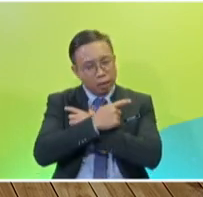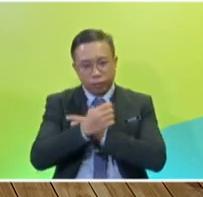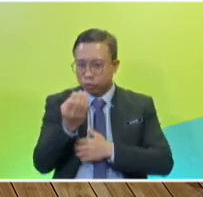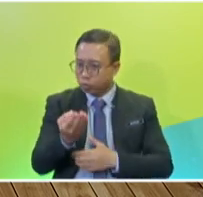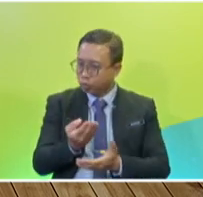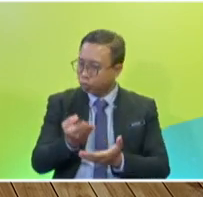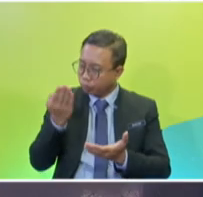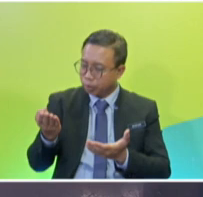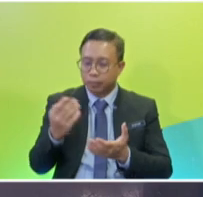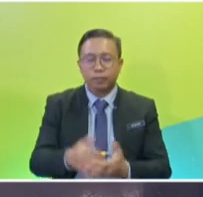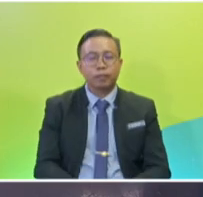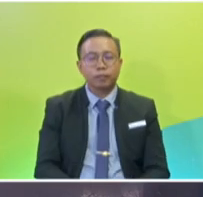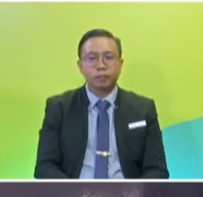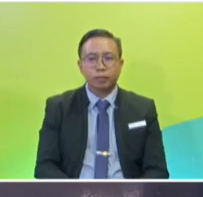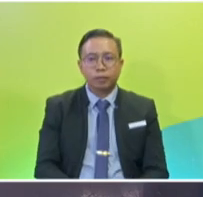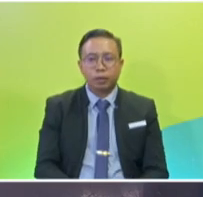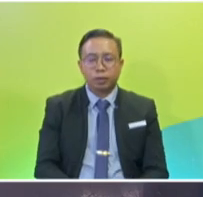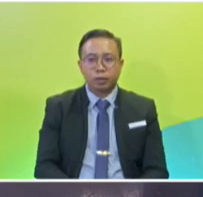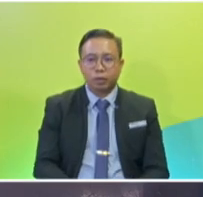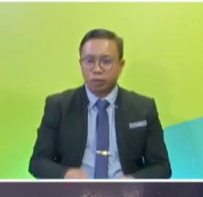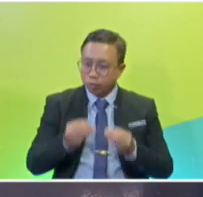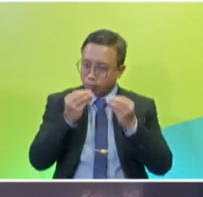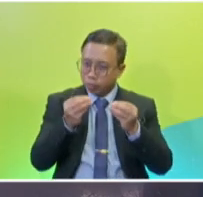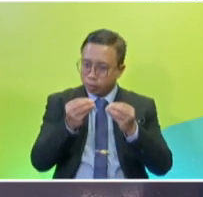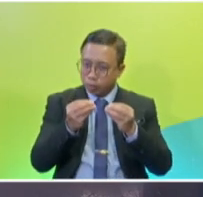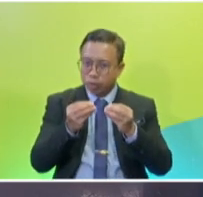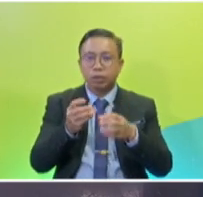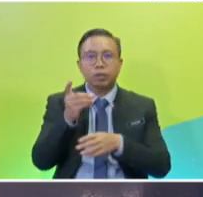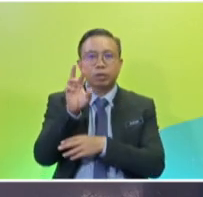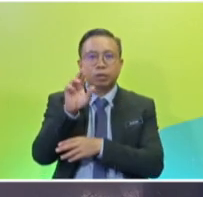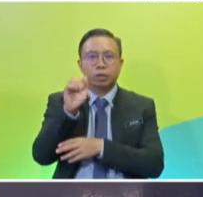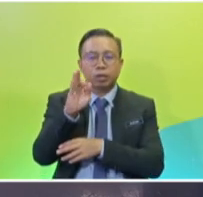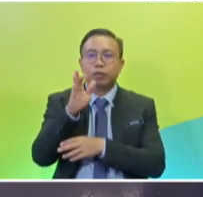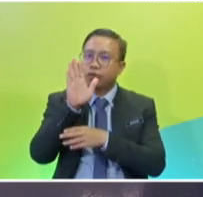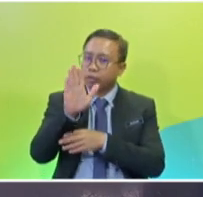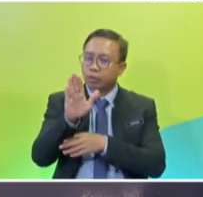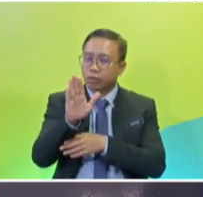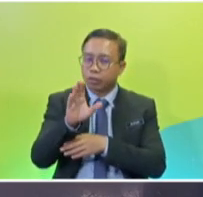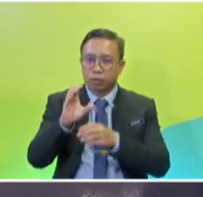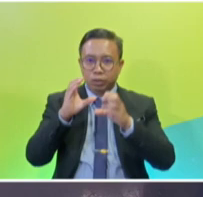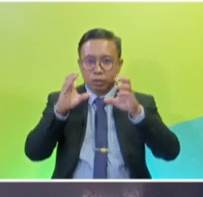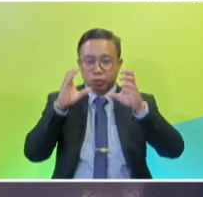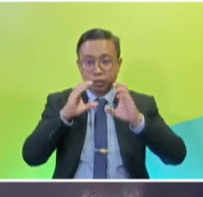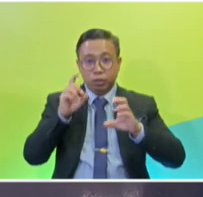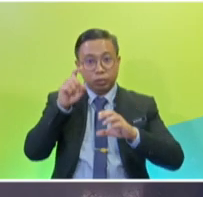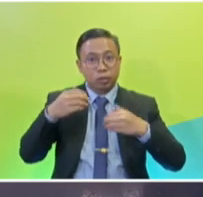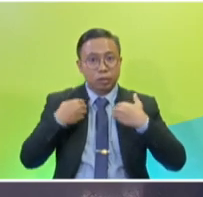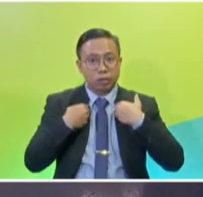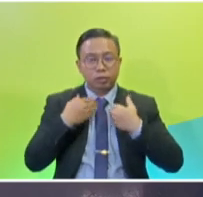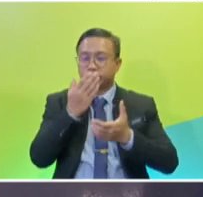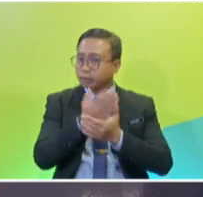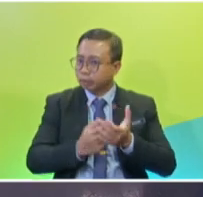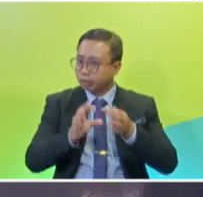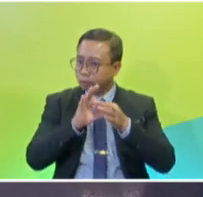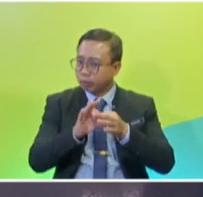When I have all this, this is just to produce generations who can draft your essay, because we can hardly have one. Some of the students, most